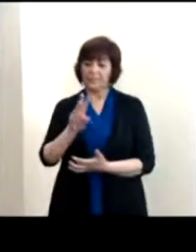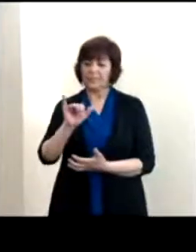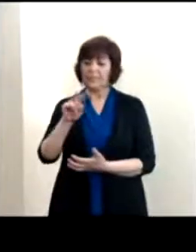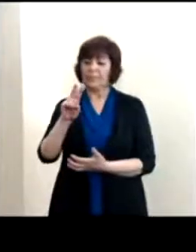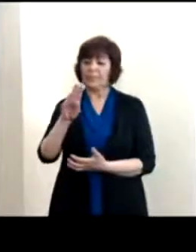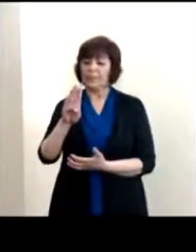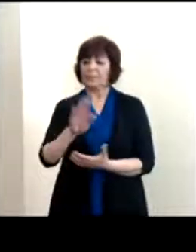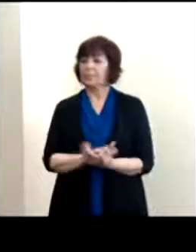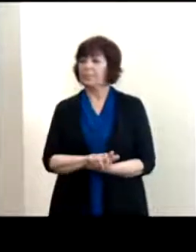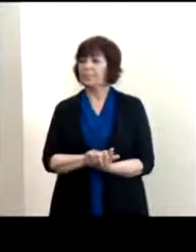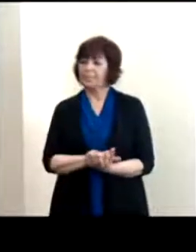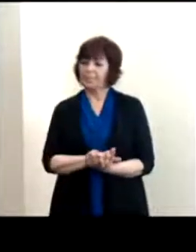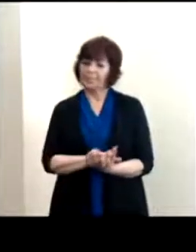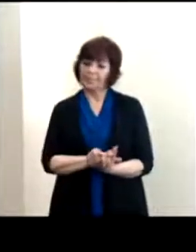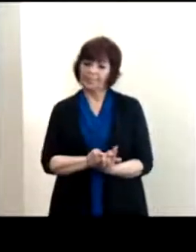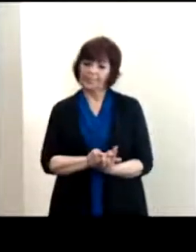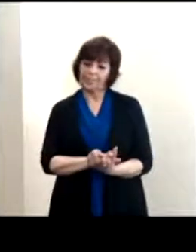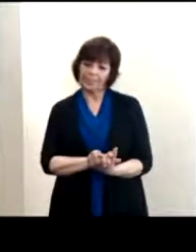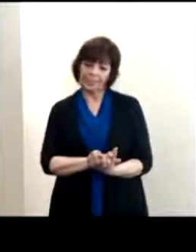WIVB, Channel 4, Chris Ravadas.